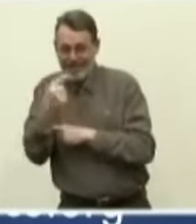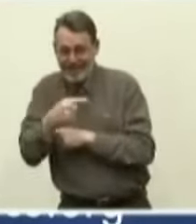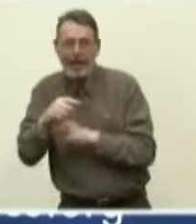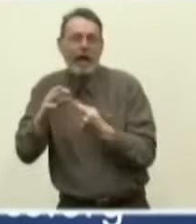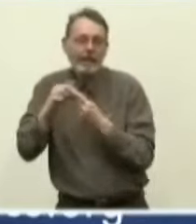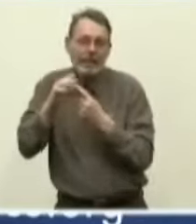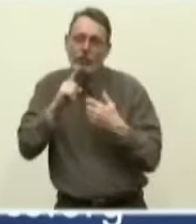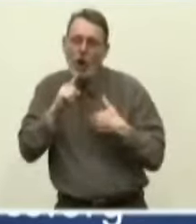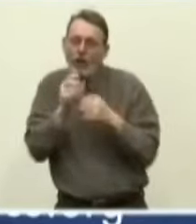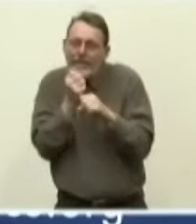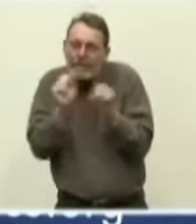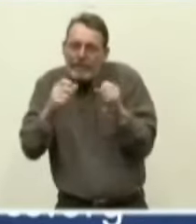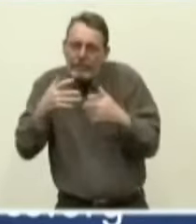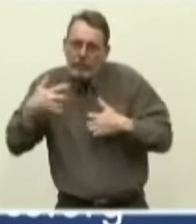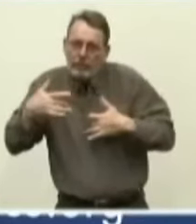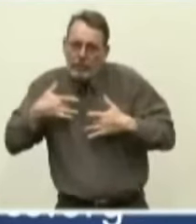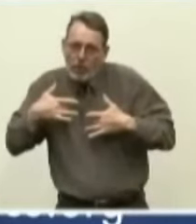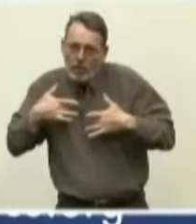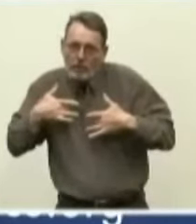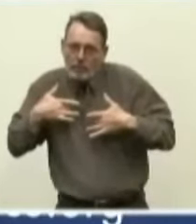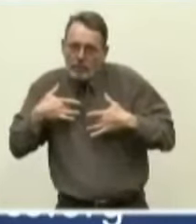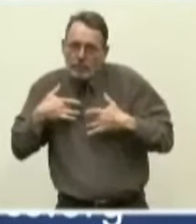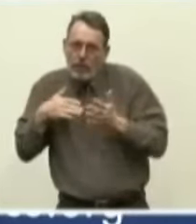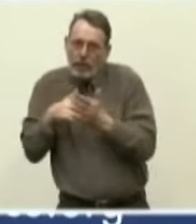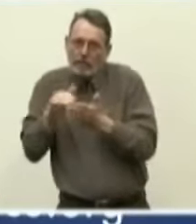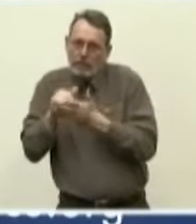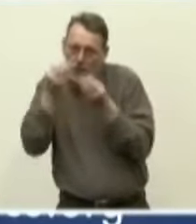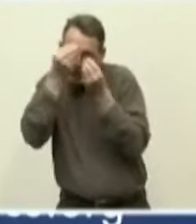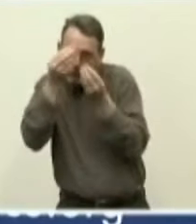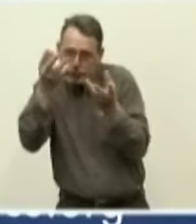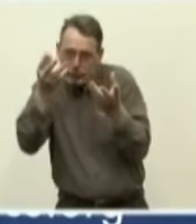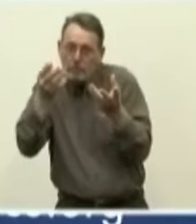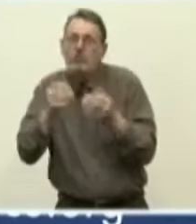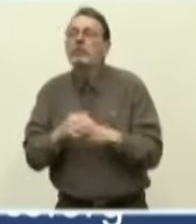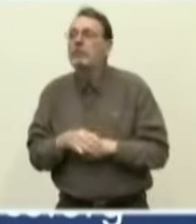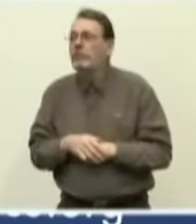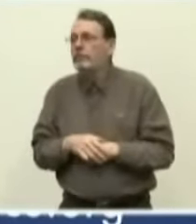argue against disclosure. In this manner,